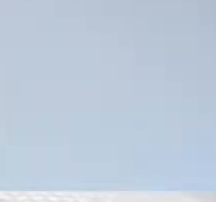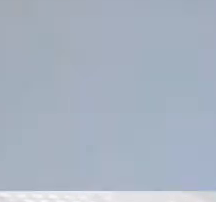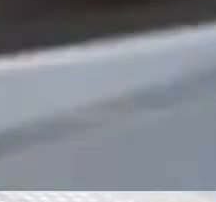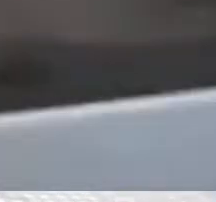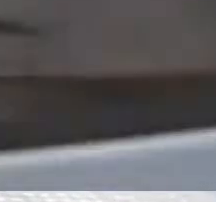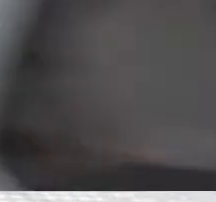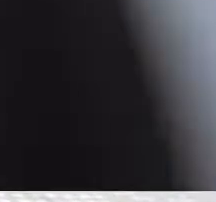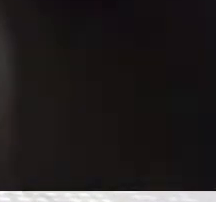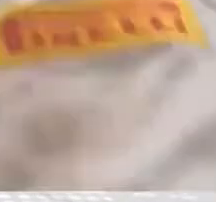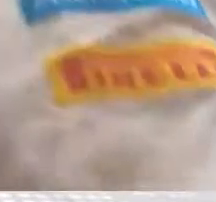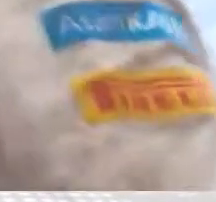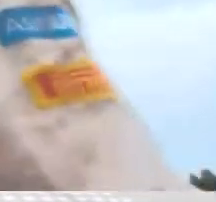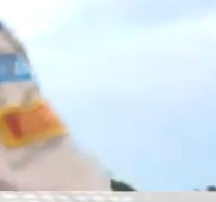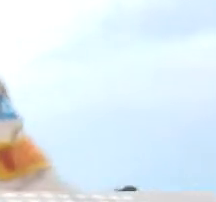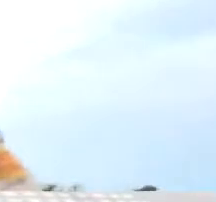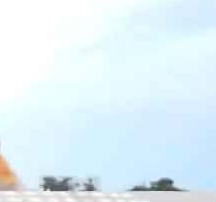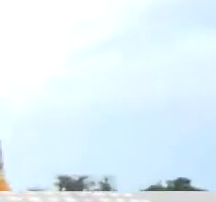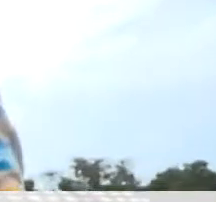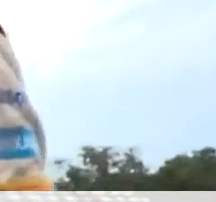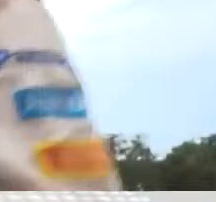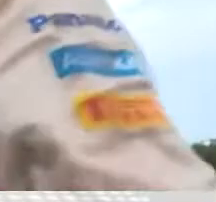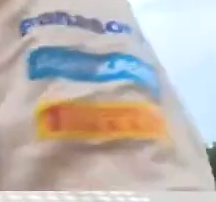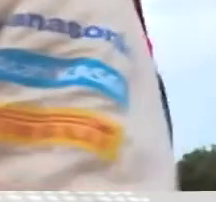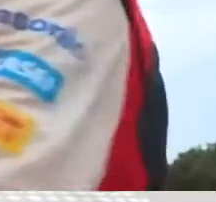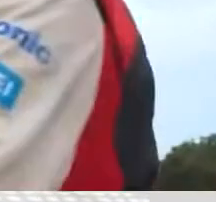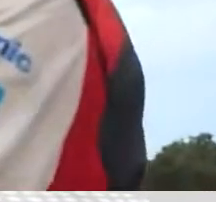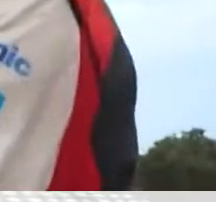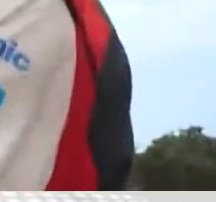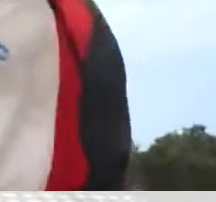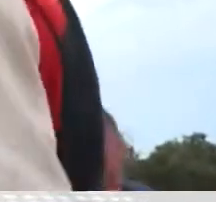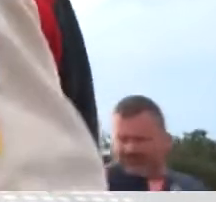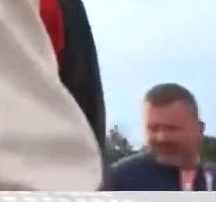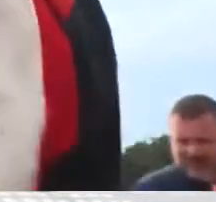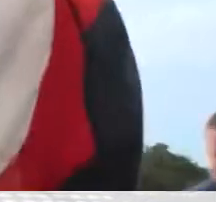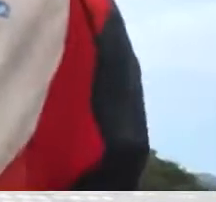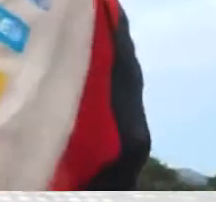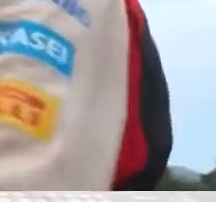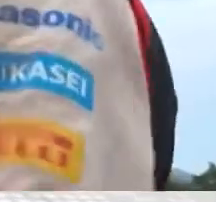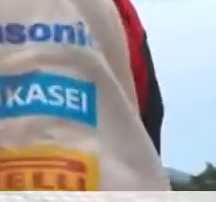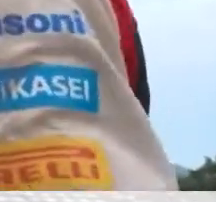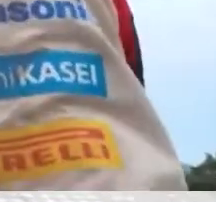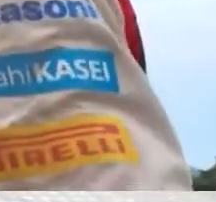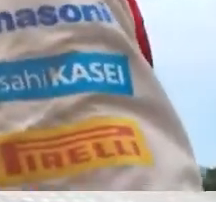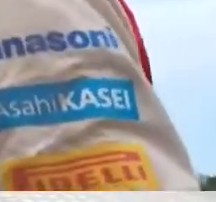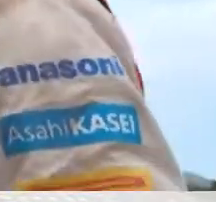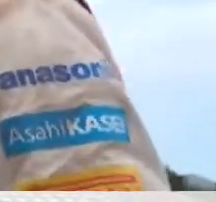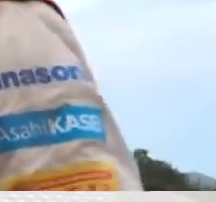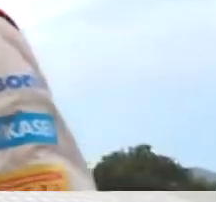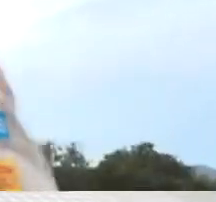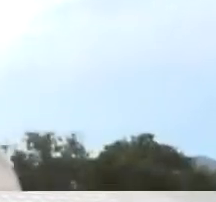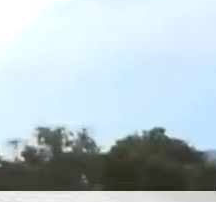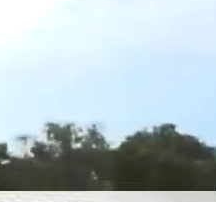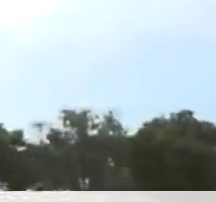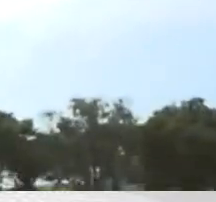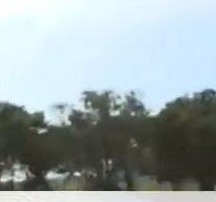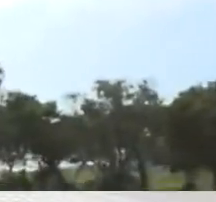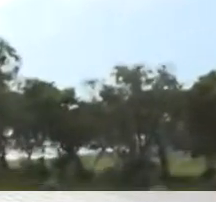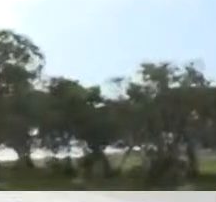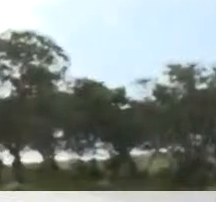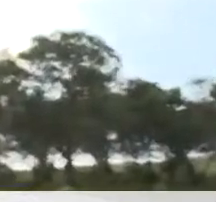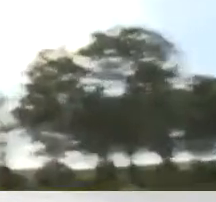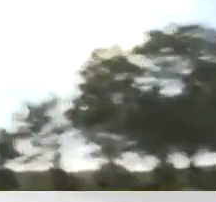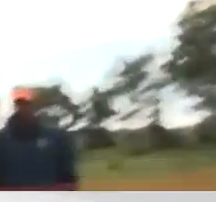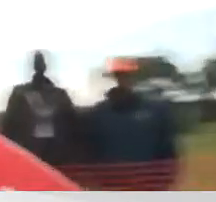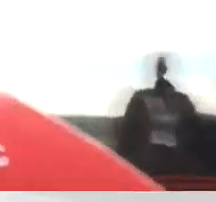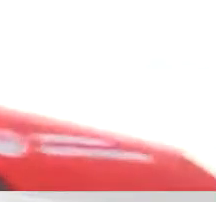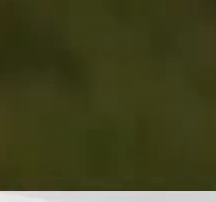tailgate. What happened? Just went like in a fish. Slip a little bit the tree, and I'm very surprised, to be honest.